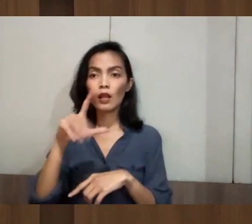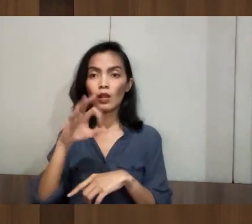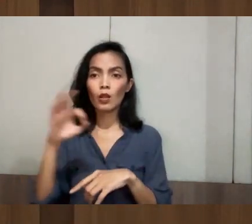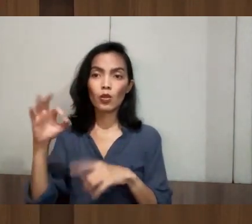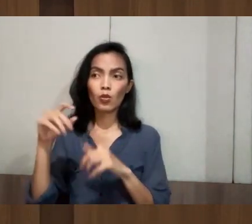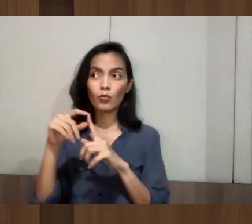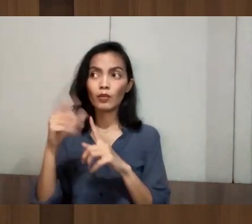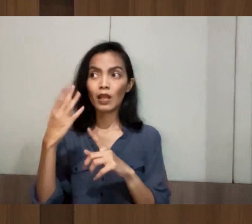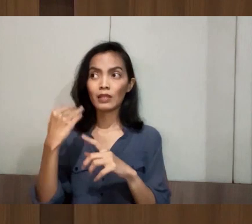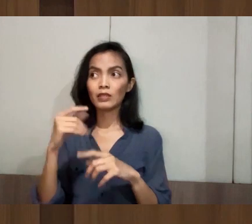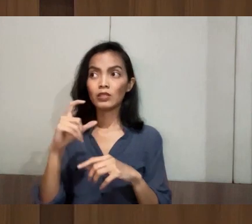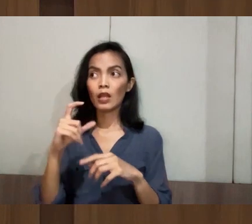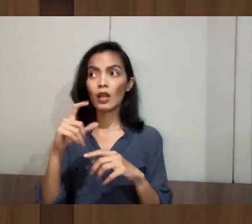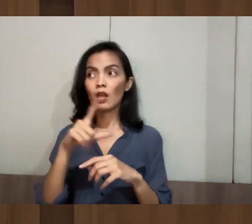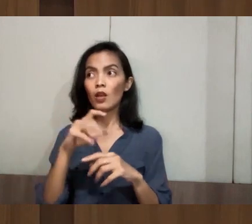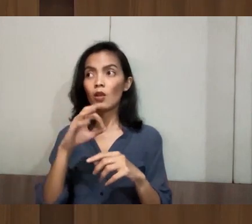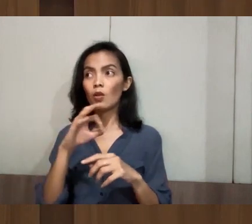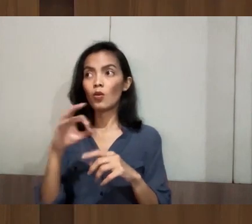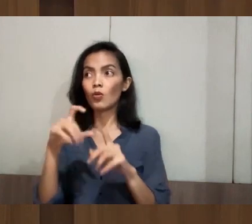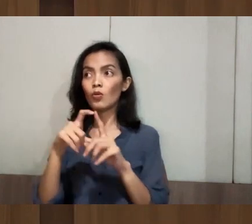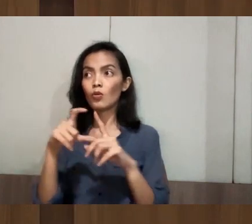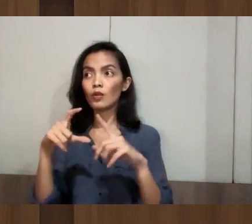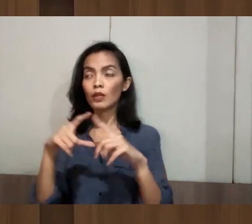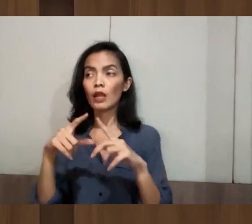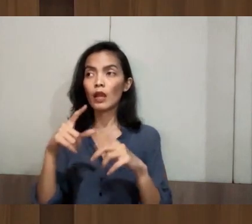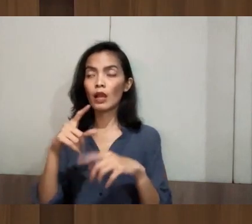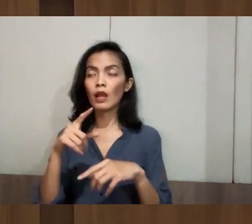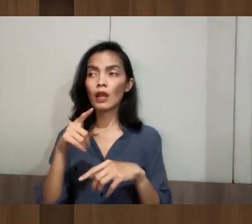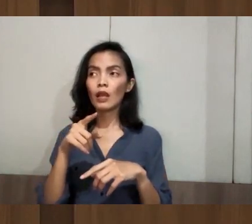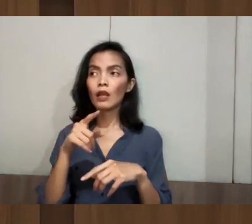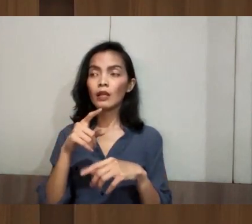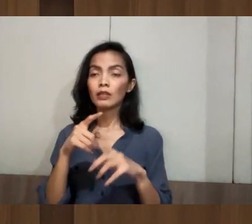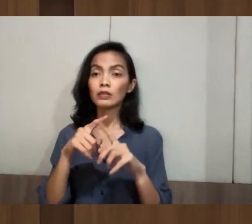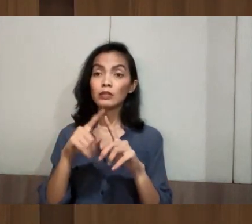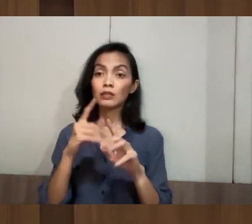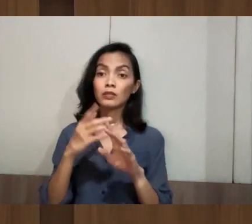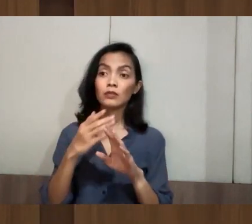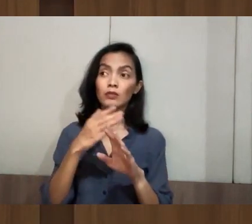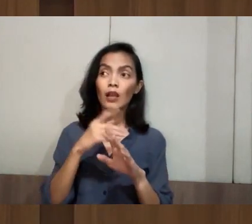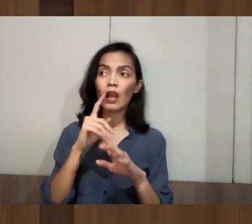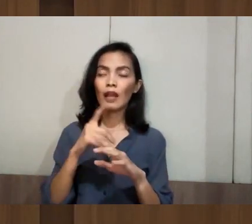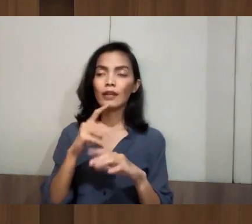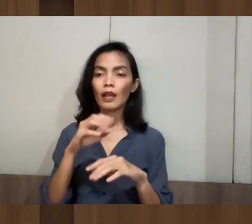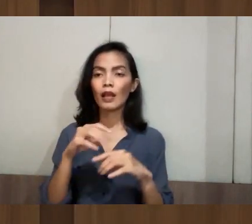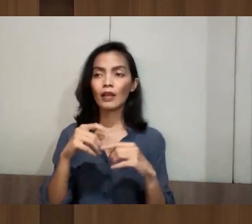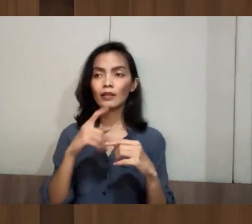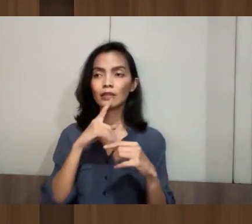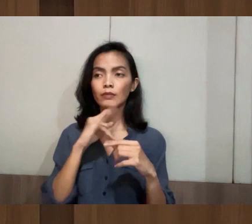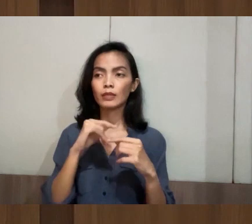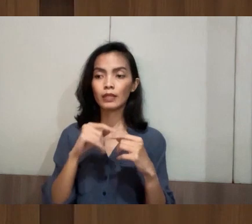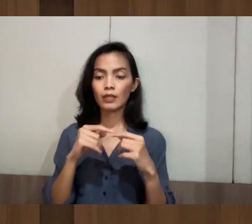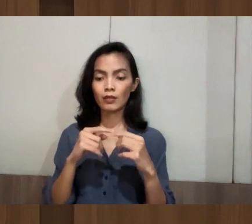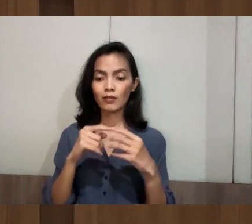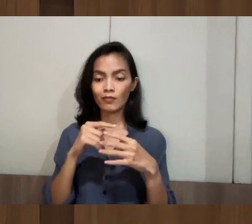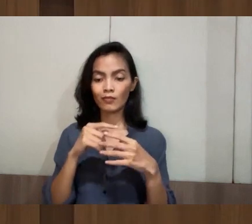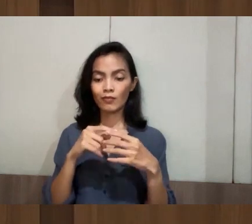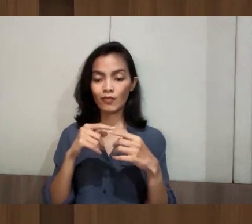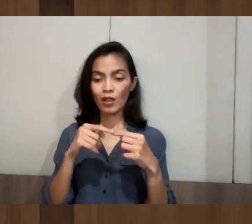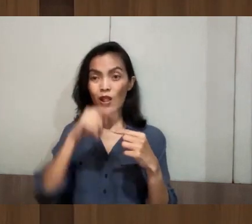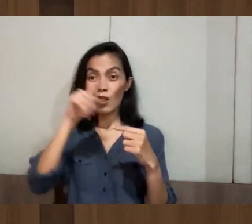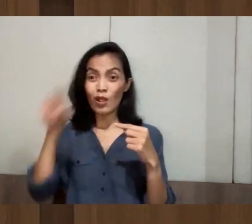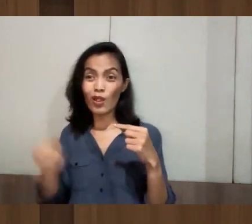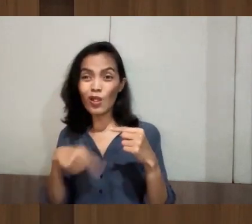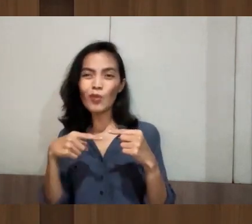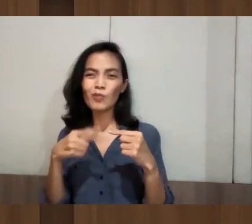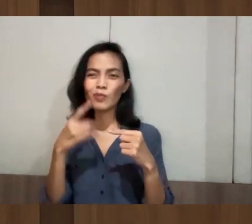intensively about this OODA loop technique, I realized that I have applied a teeny bit of the